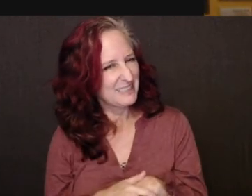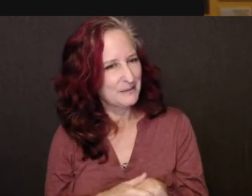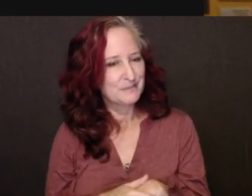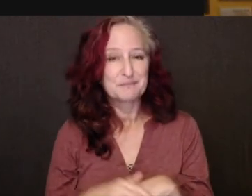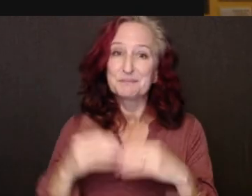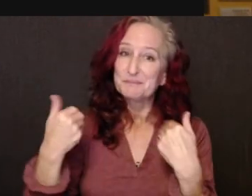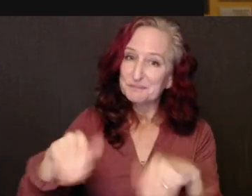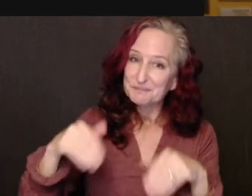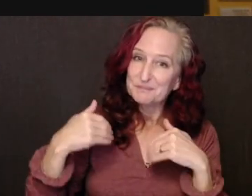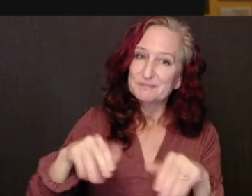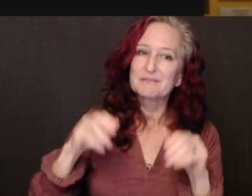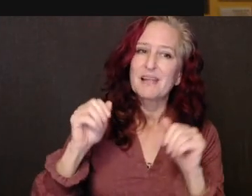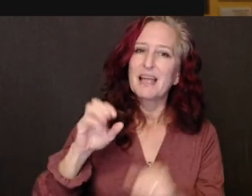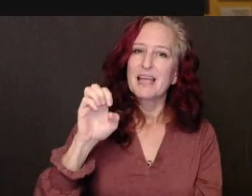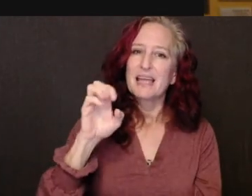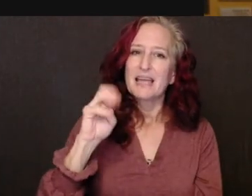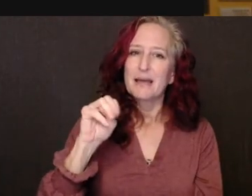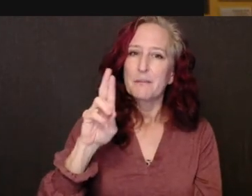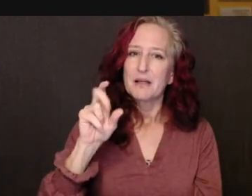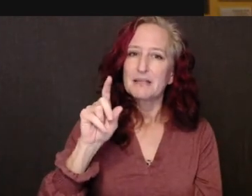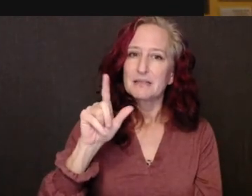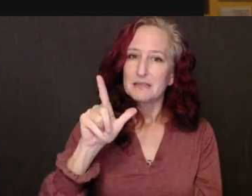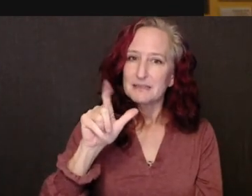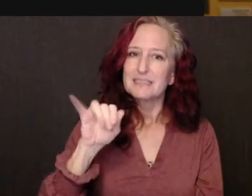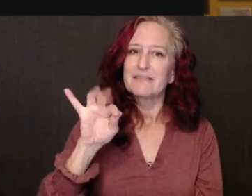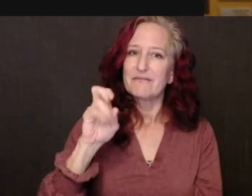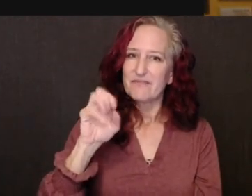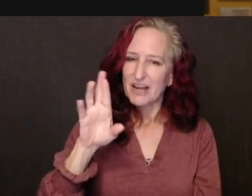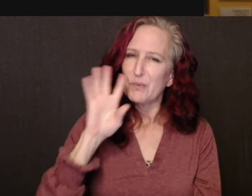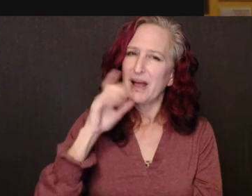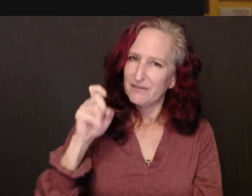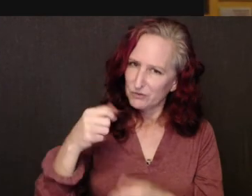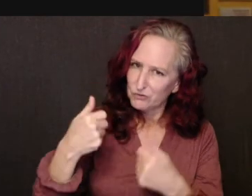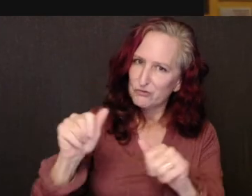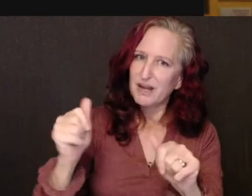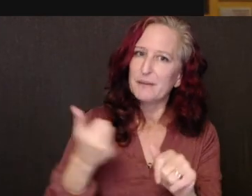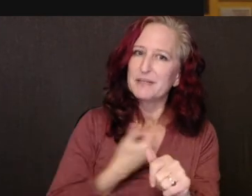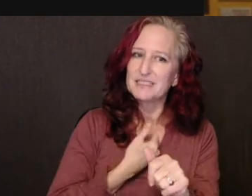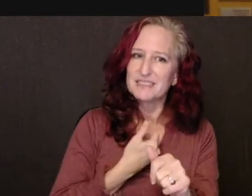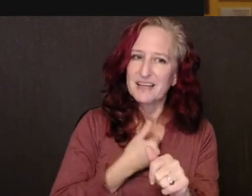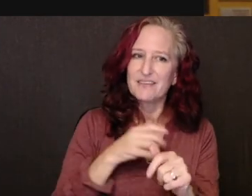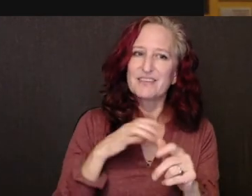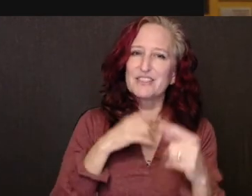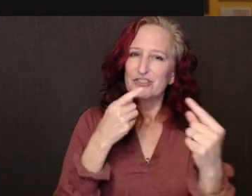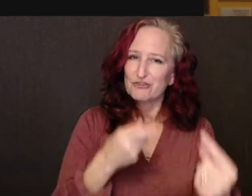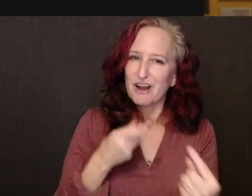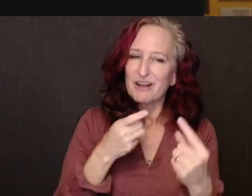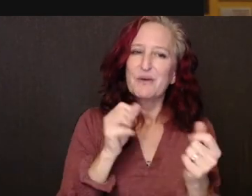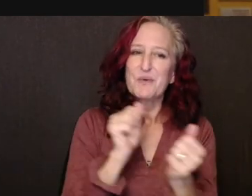just a smoother, I guess, texture. So I thought that was really fascinating.